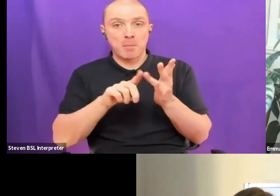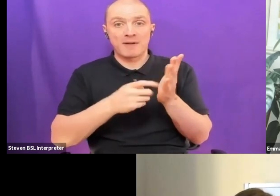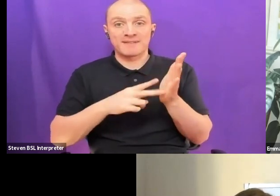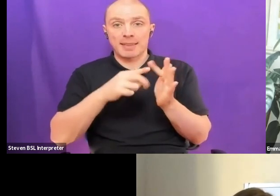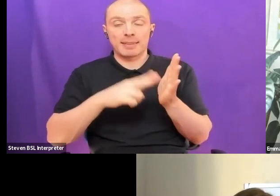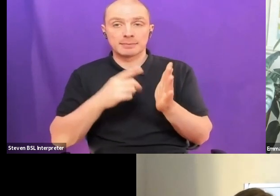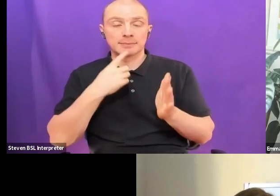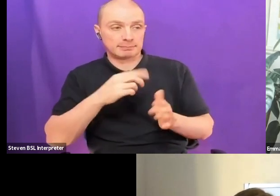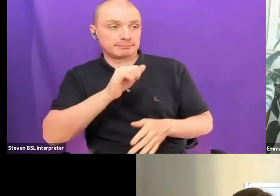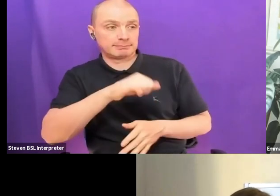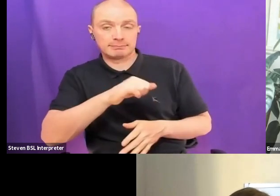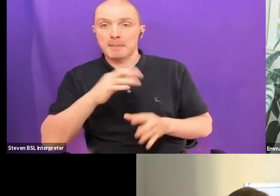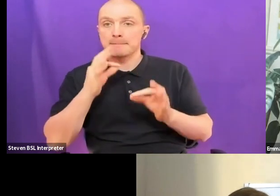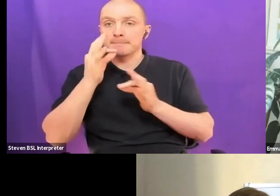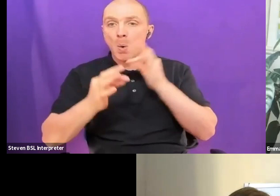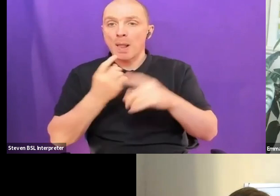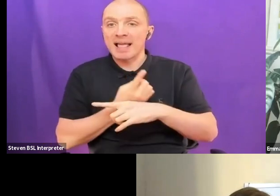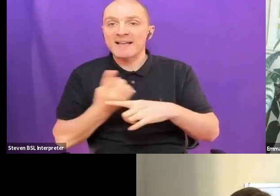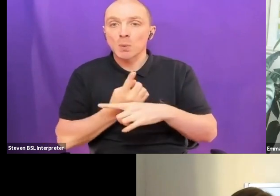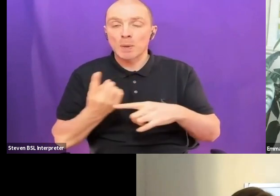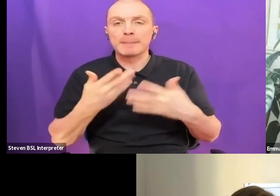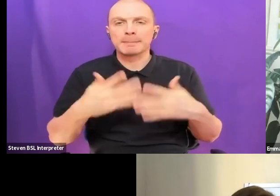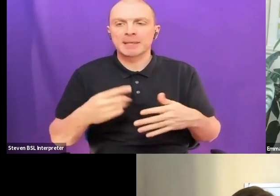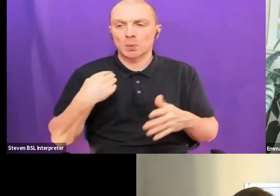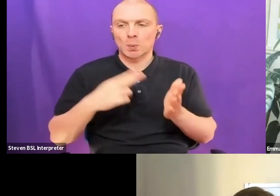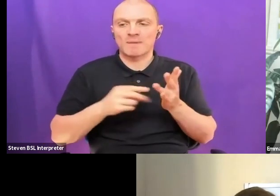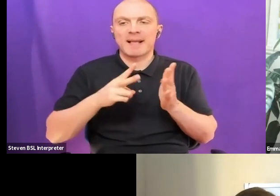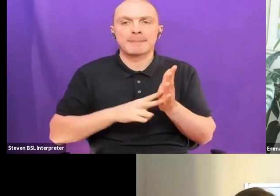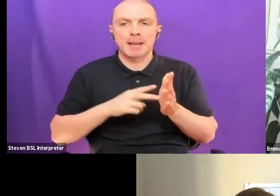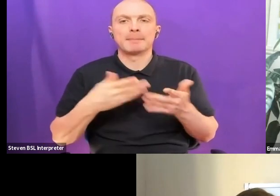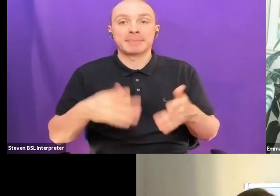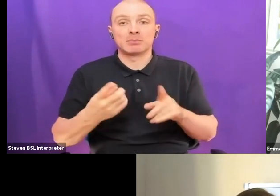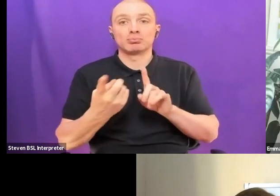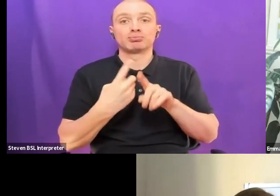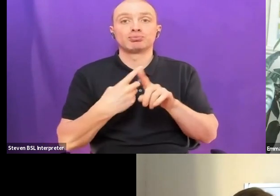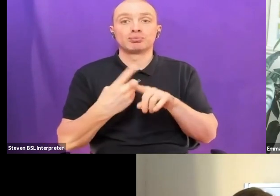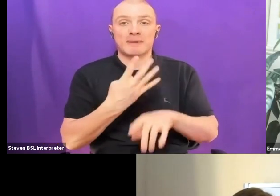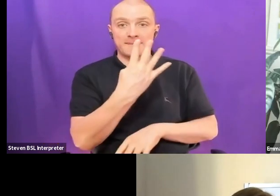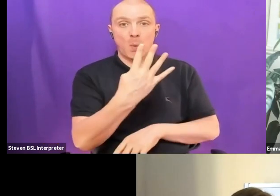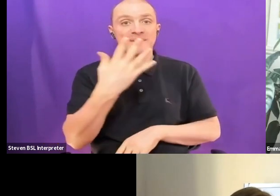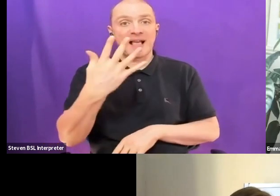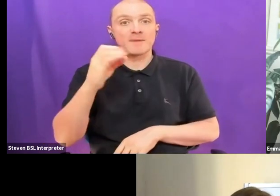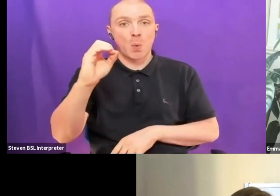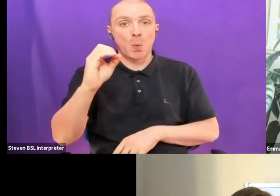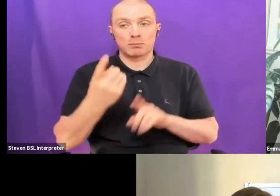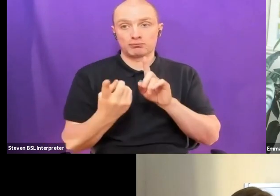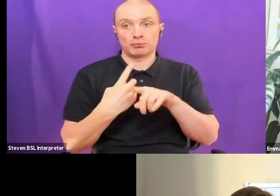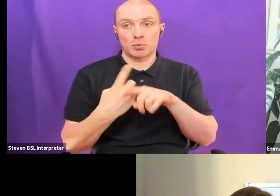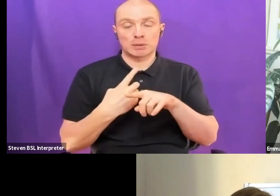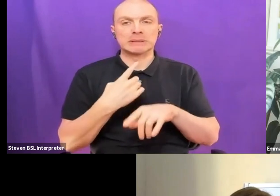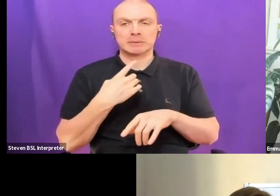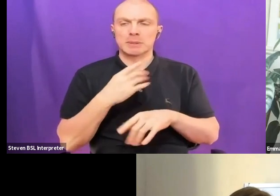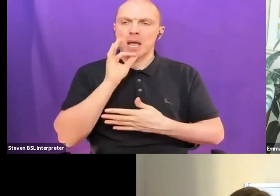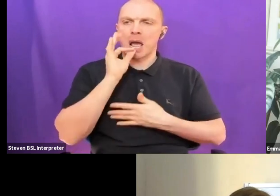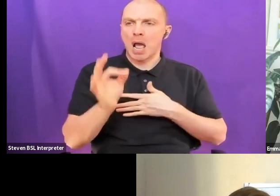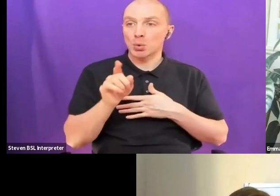members, and in early November we ran a poll with over 450 responses. asking the question, can you access key services